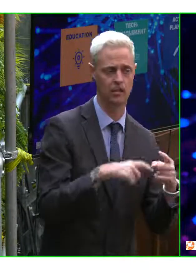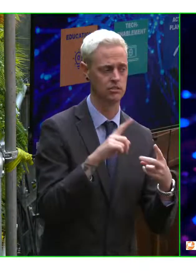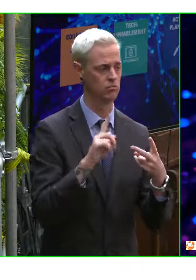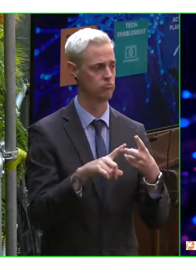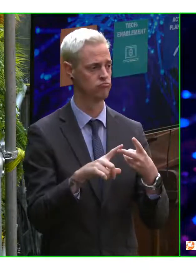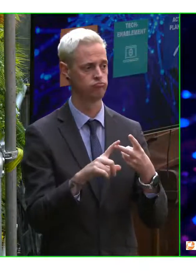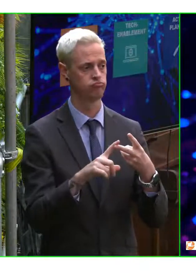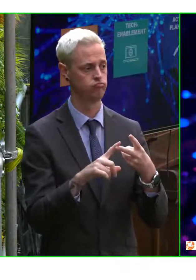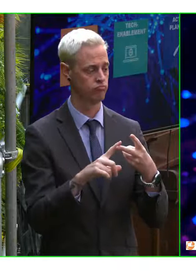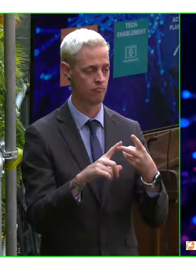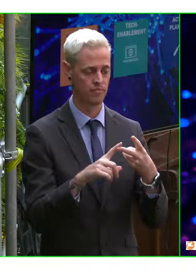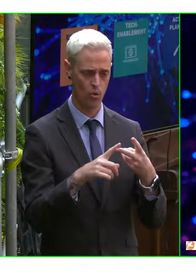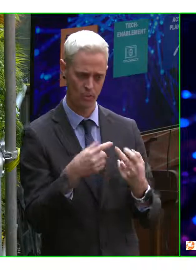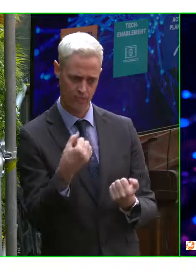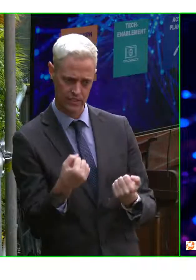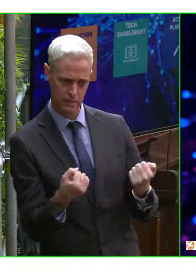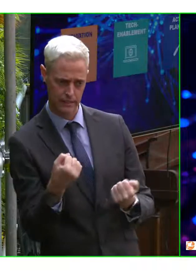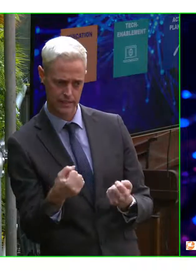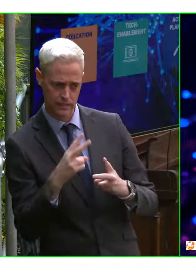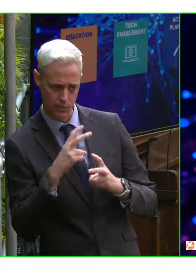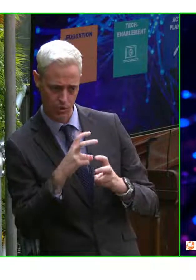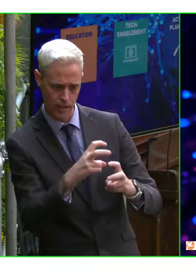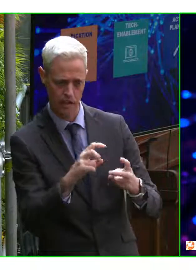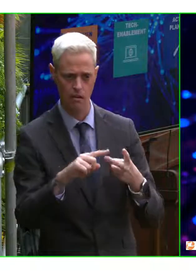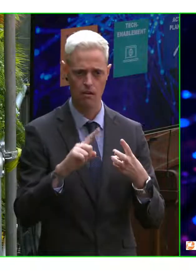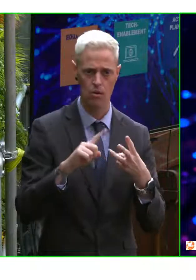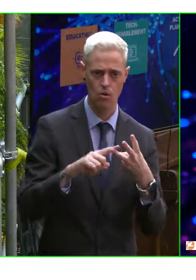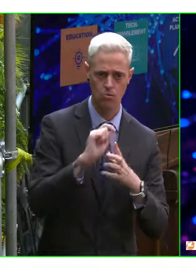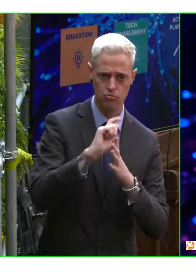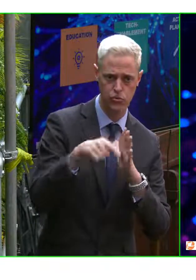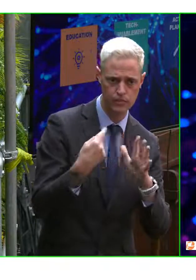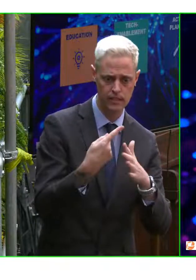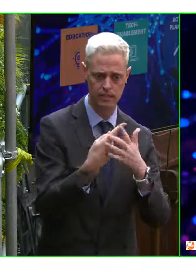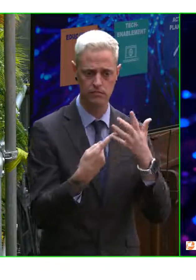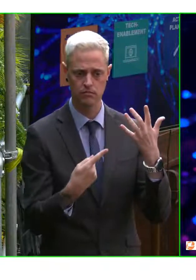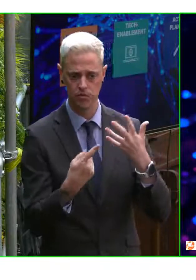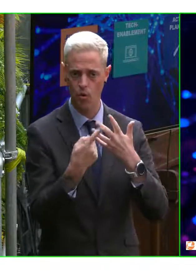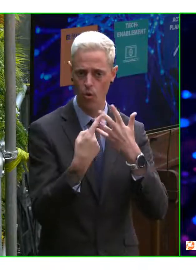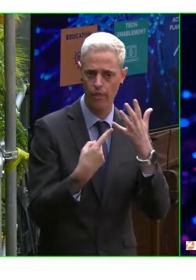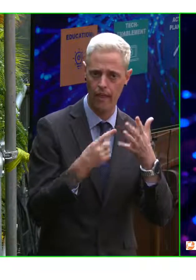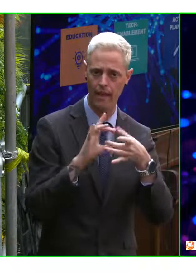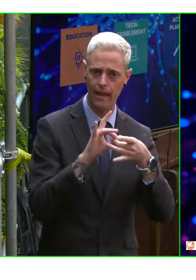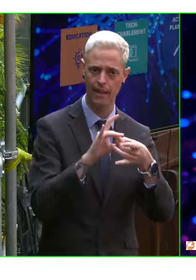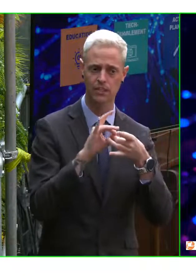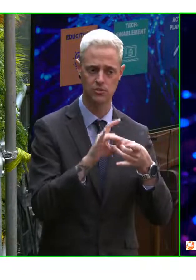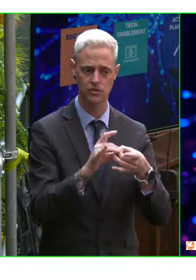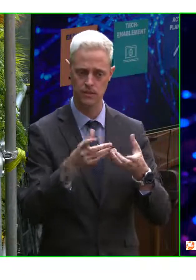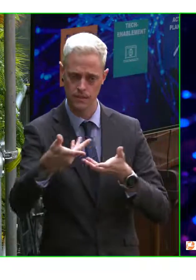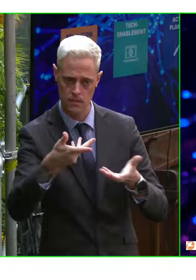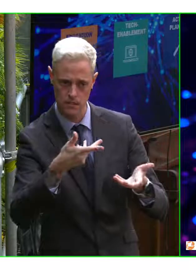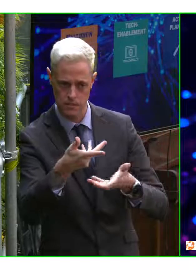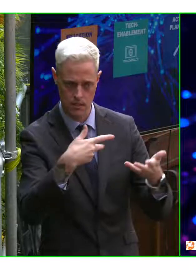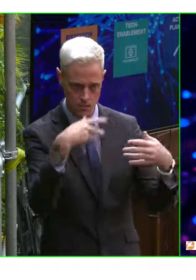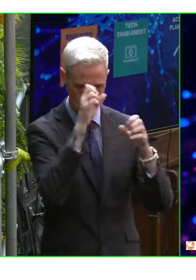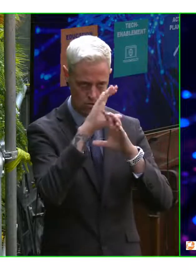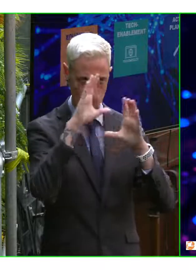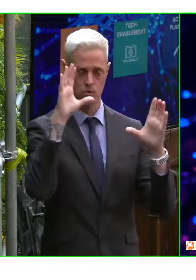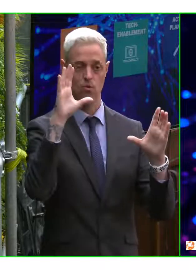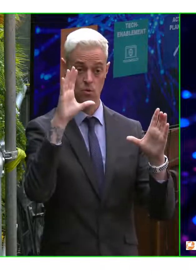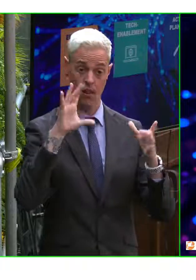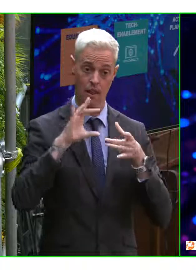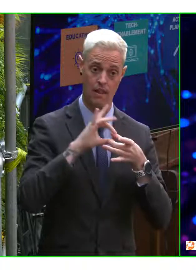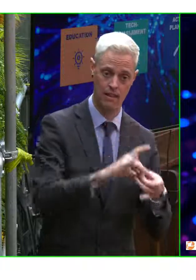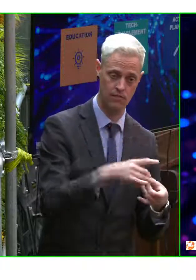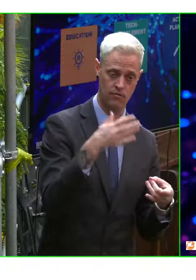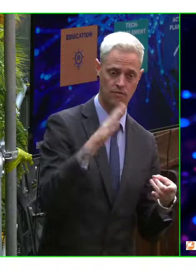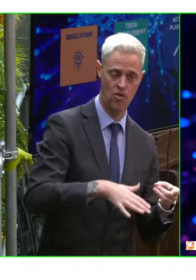a bit of a feasibility study or projects or other types of engagement, all of that stuff has been pinned